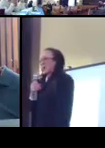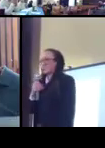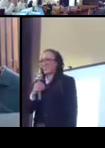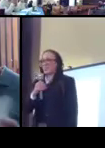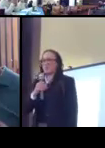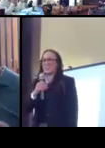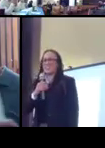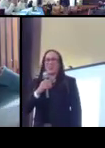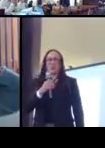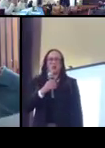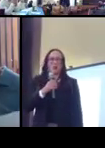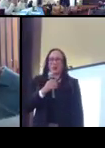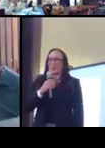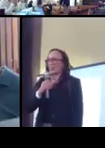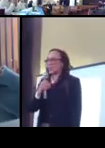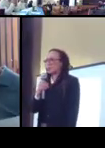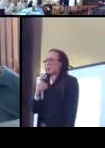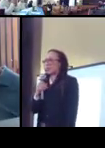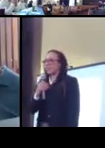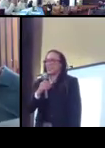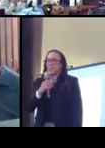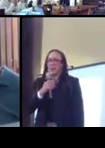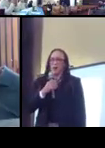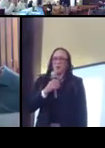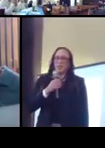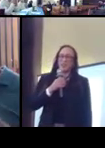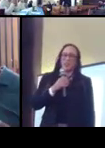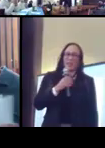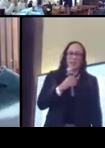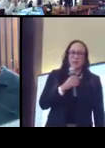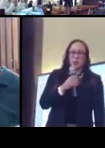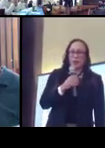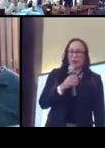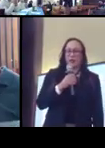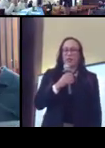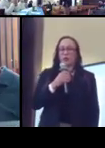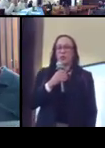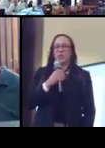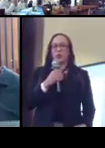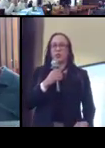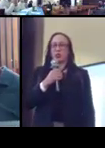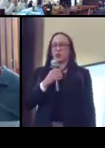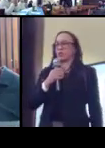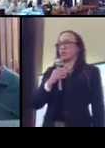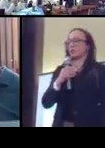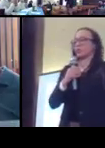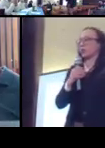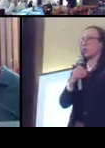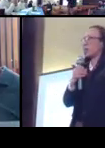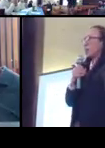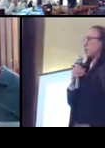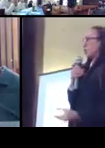This has been about 16 months now that we've been working on this plan. It has been, and everyone has worked